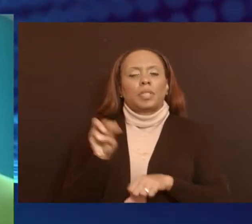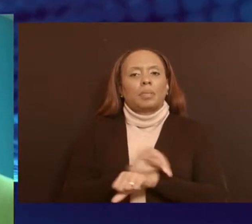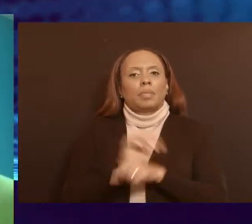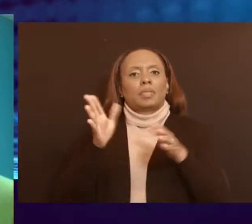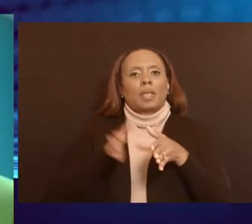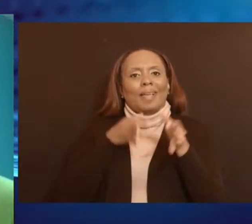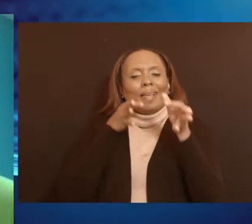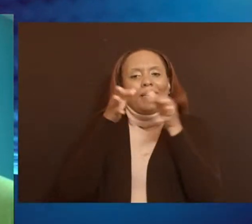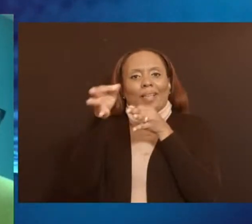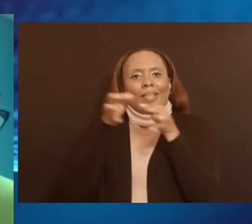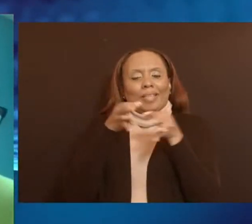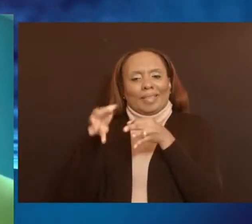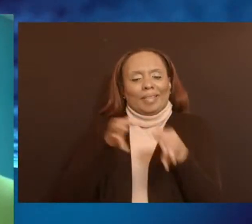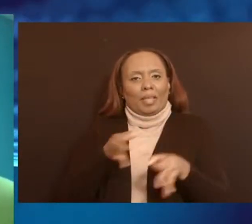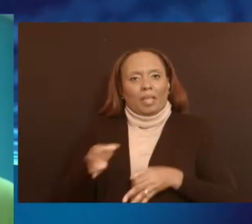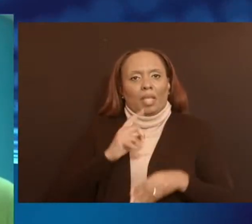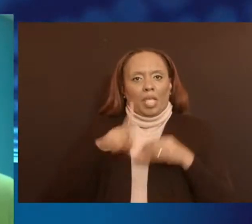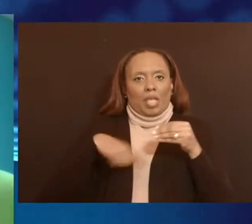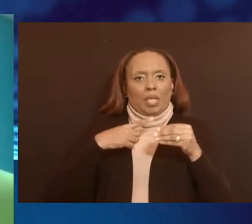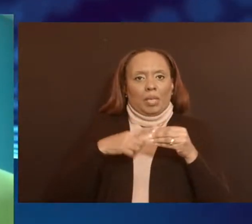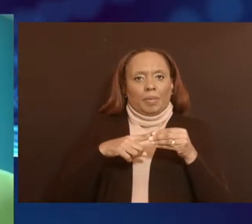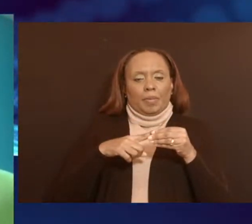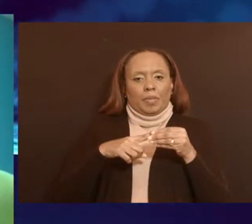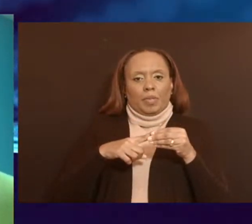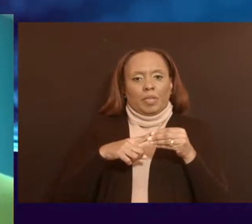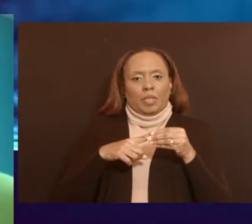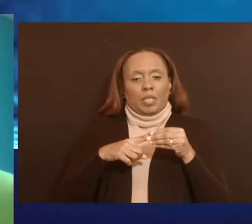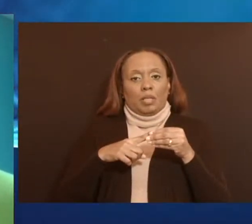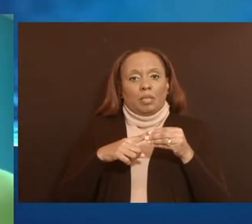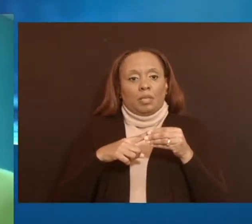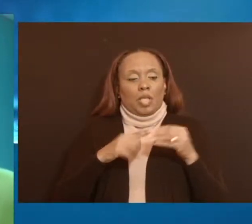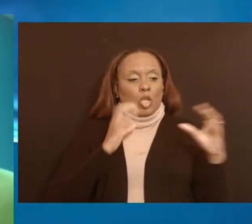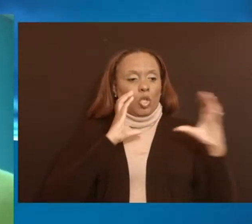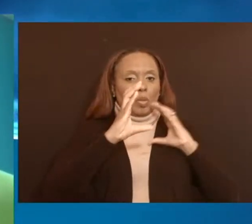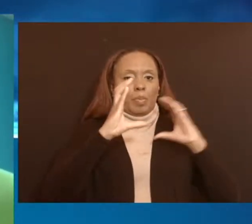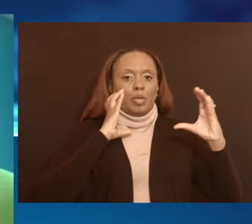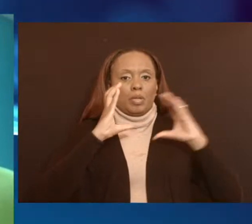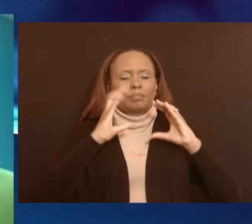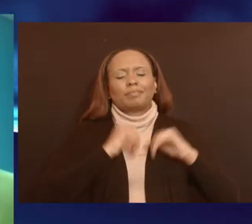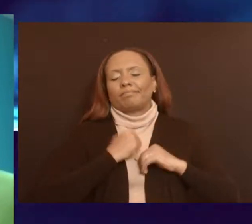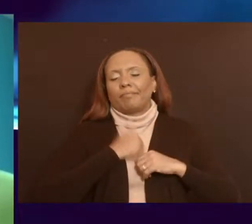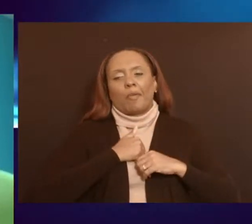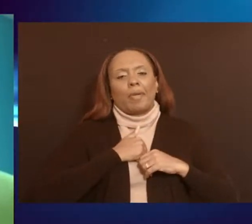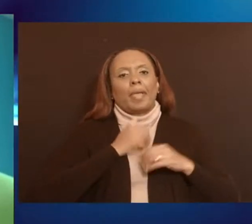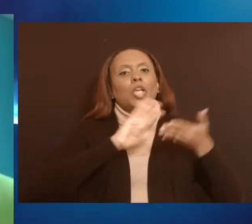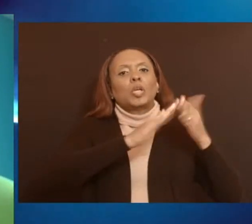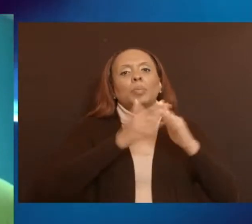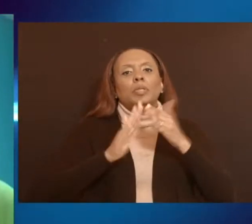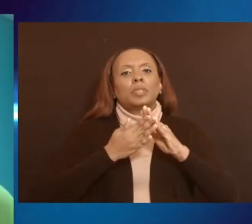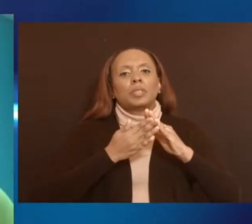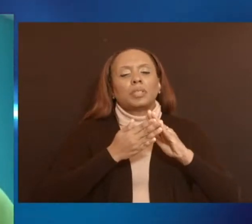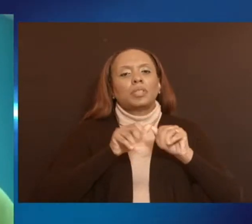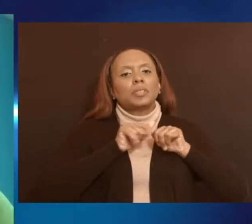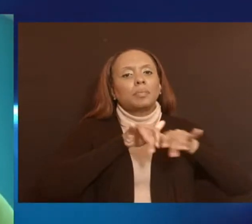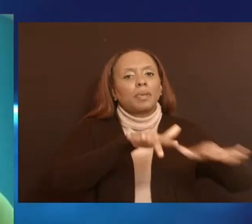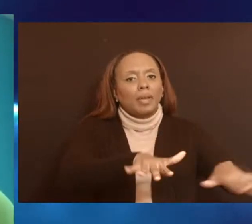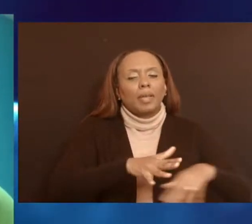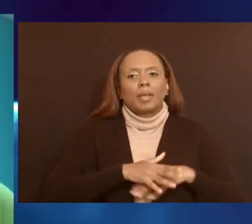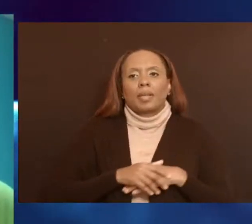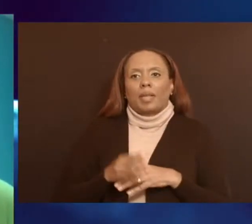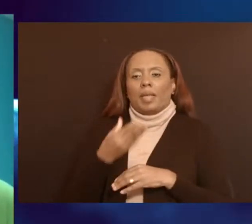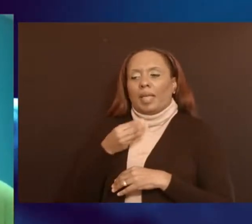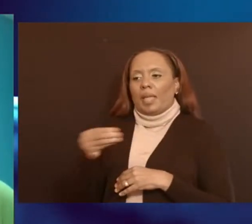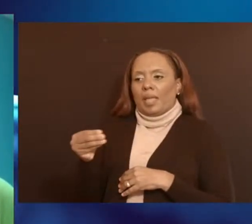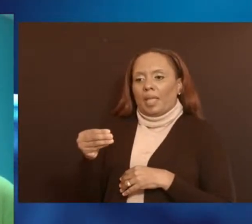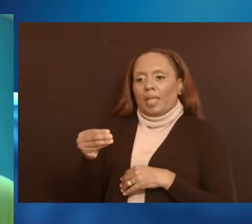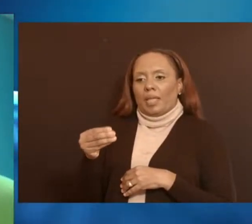country the differentiation between community spread and local transmission. And here now we have a number